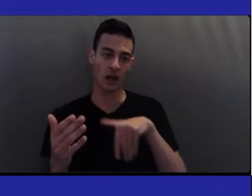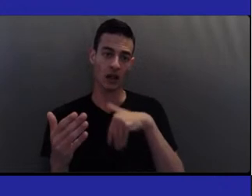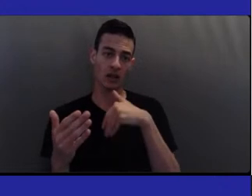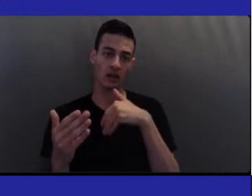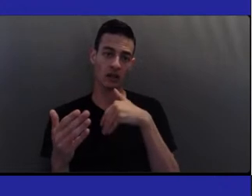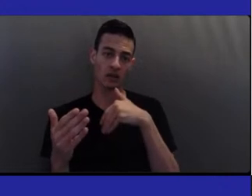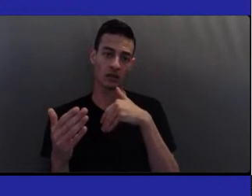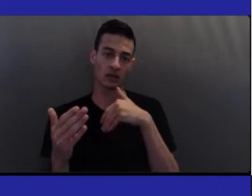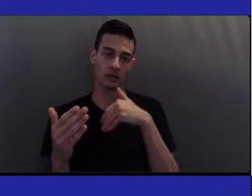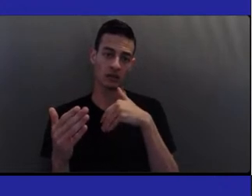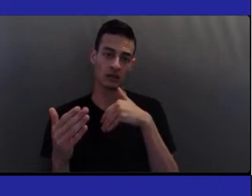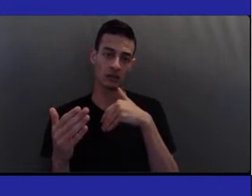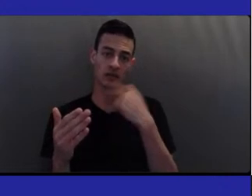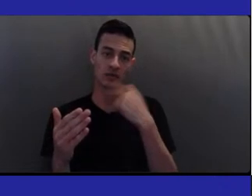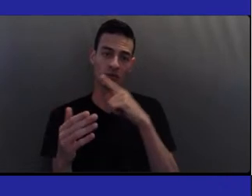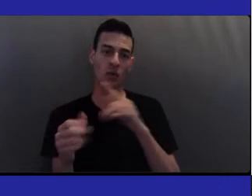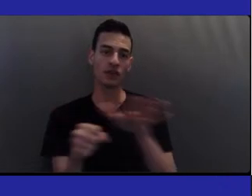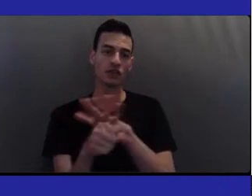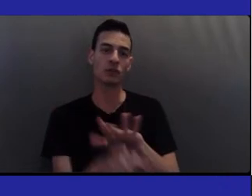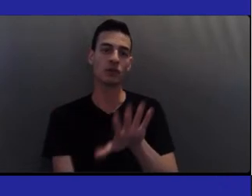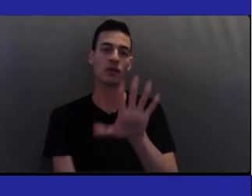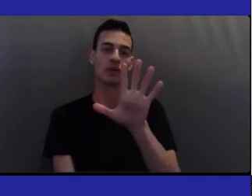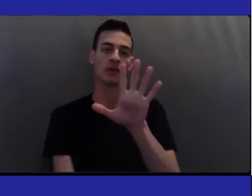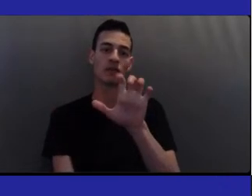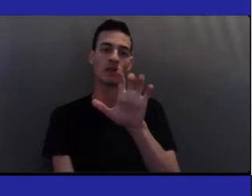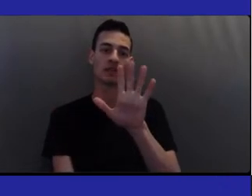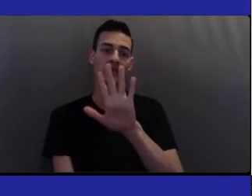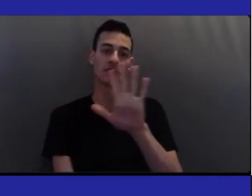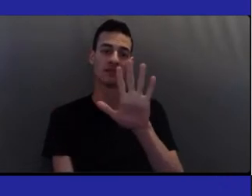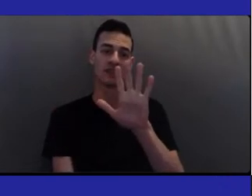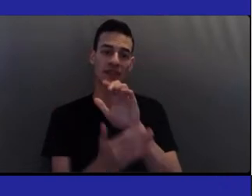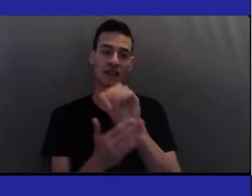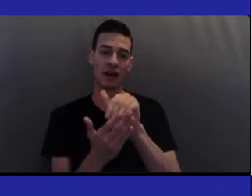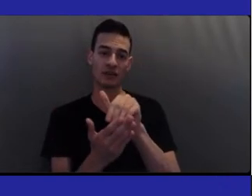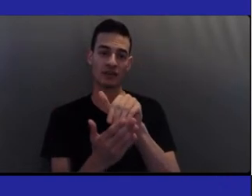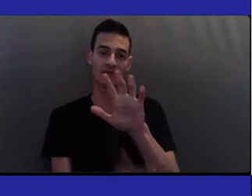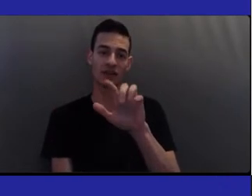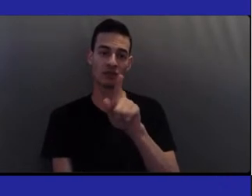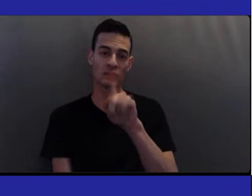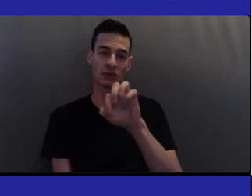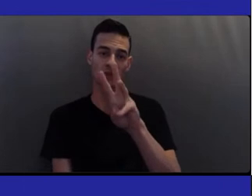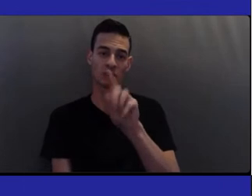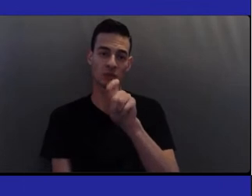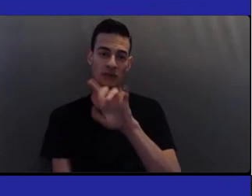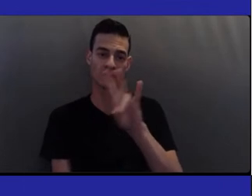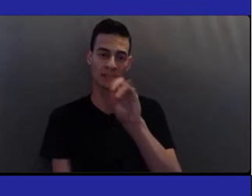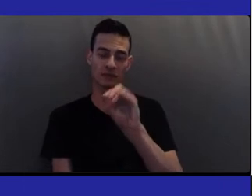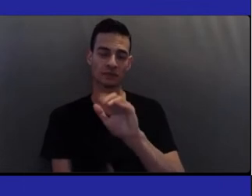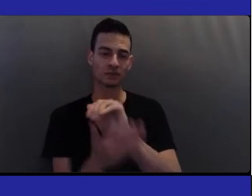$10,668 per year to increase by 2% per year for a total occupancy fee over the term of